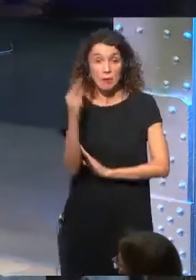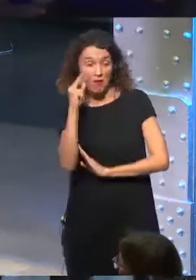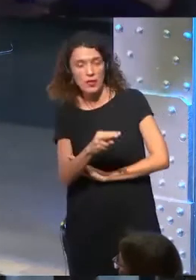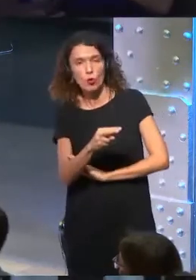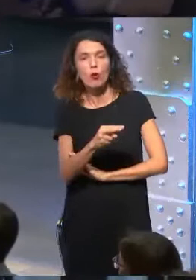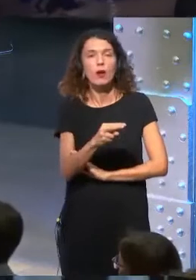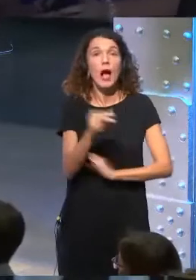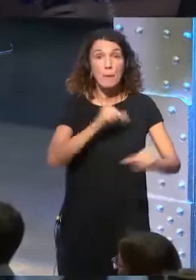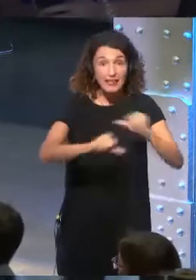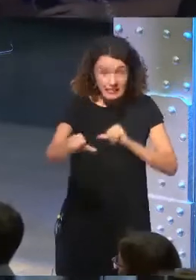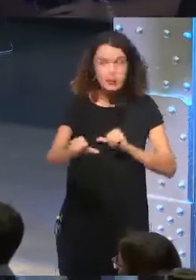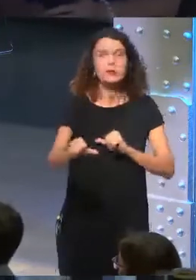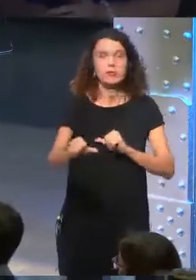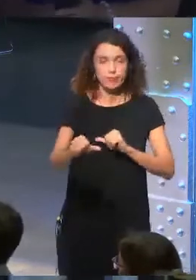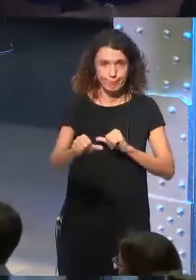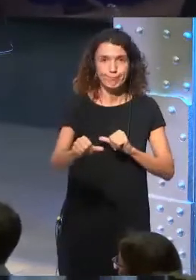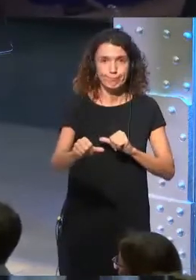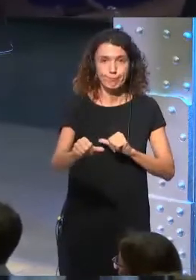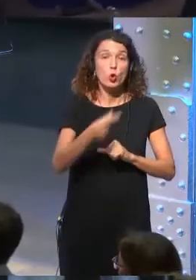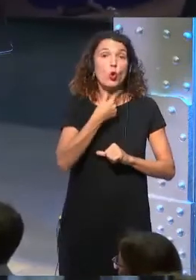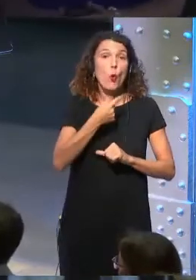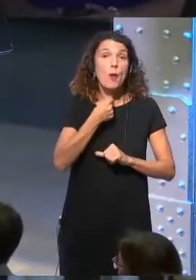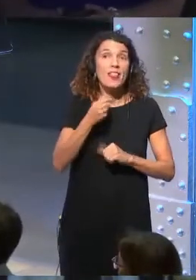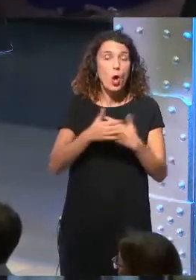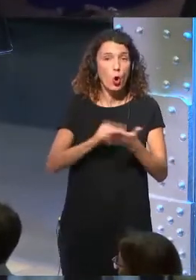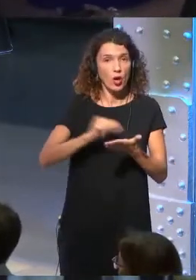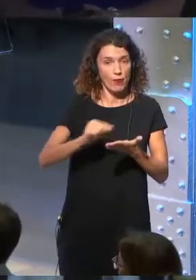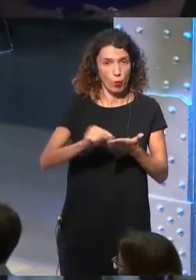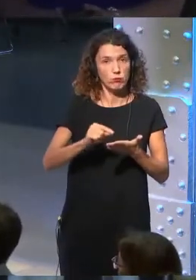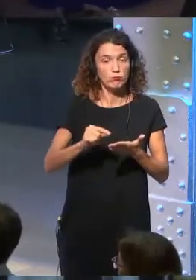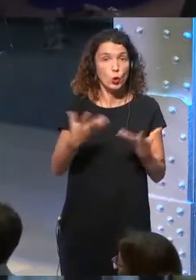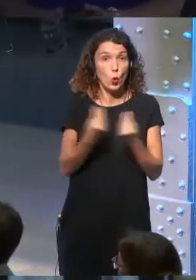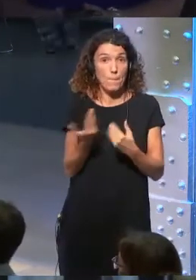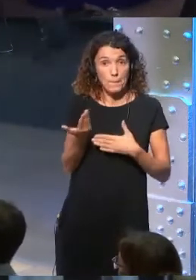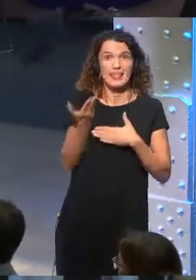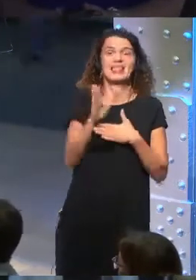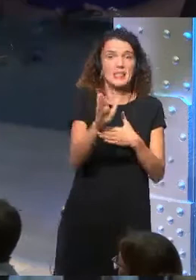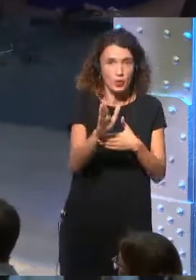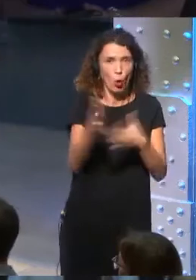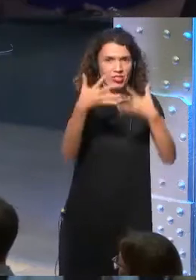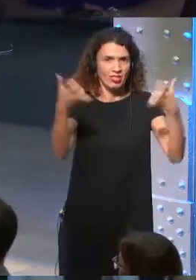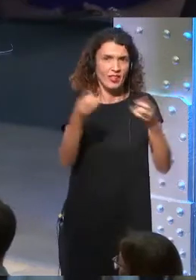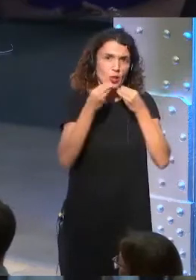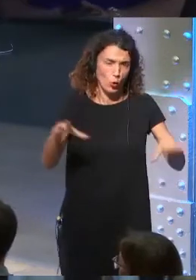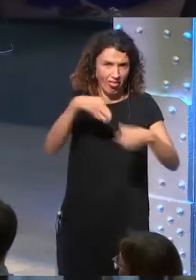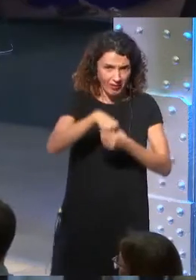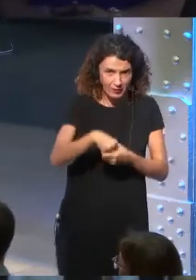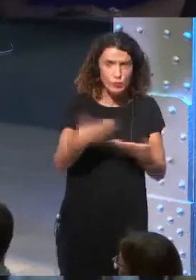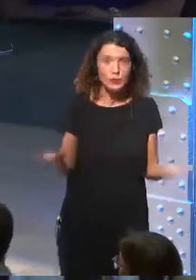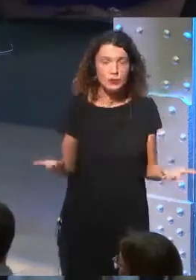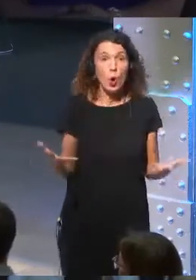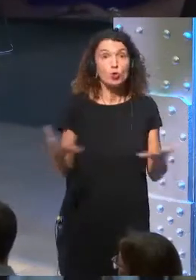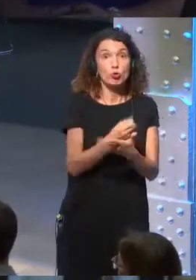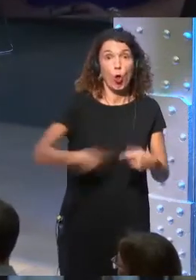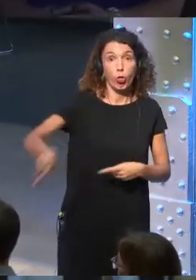this where you've been, where I've been, etc. Well, and the comedian can follow up with his with the plot